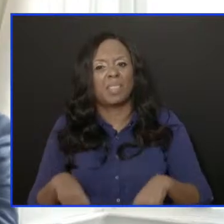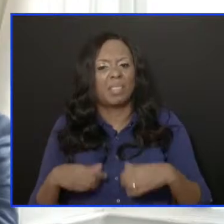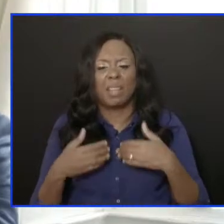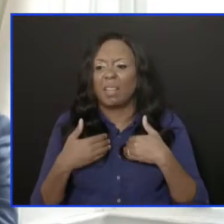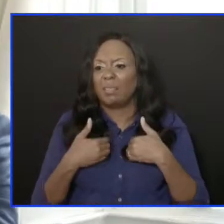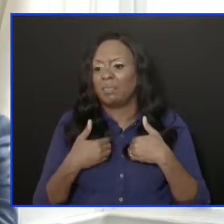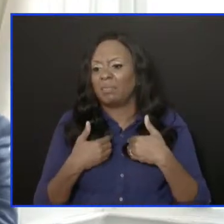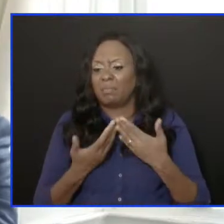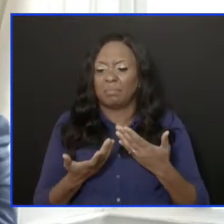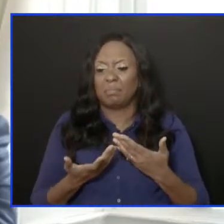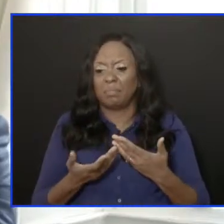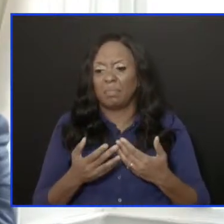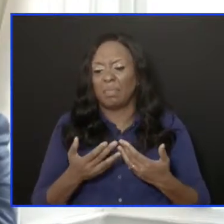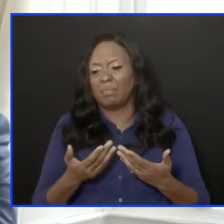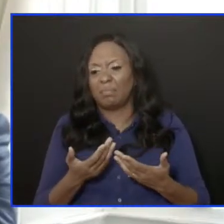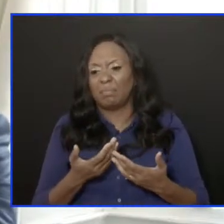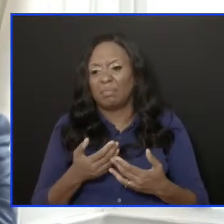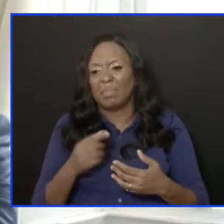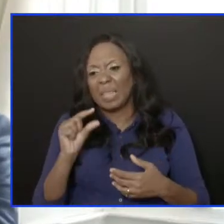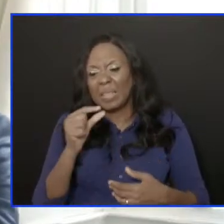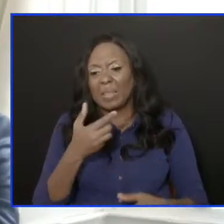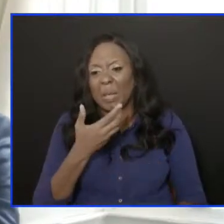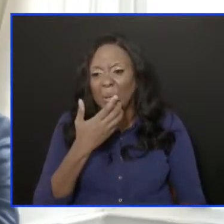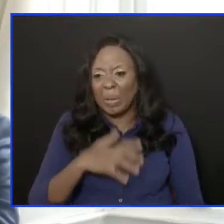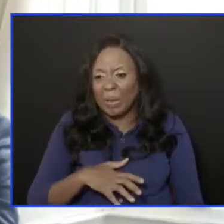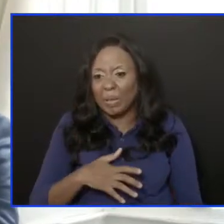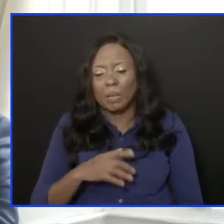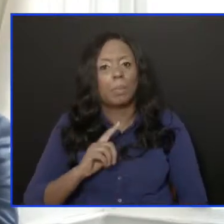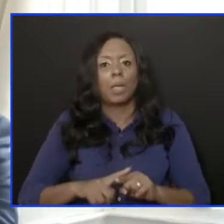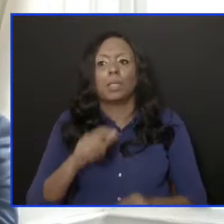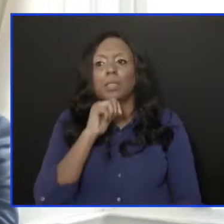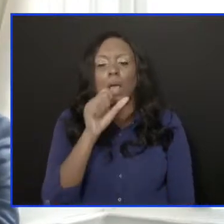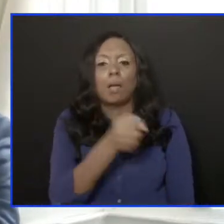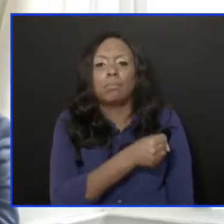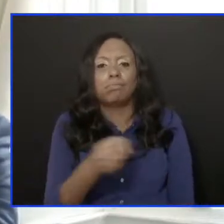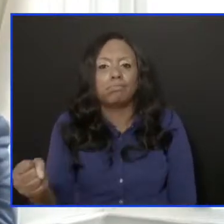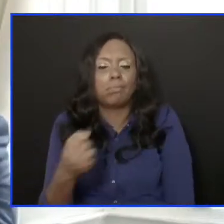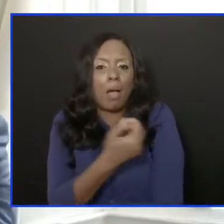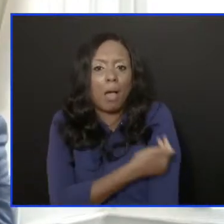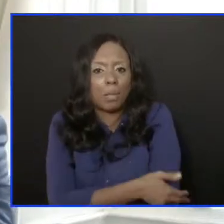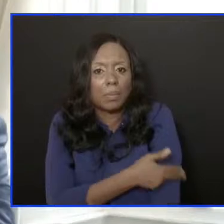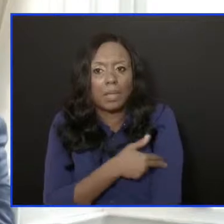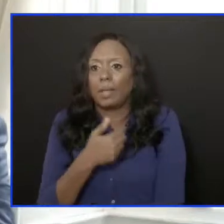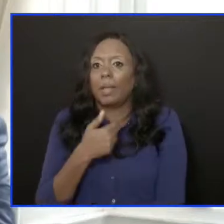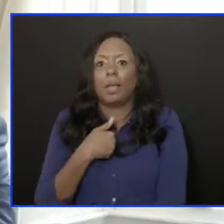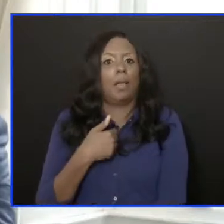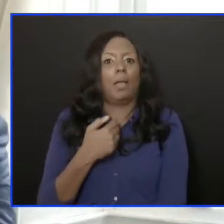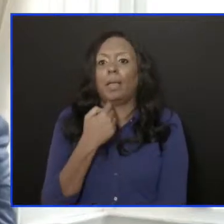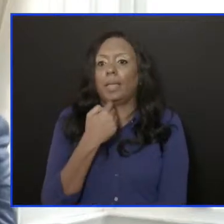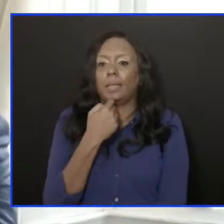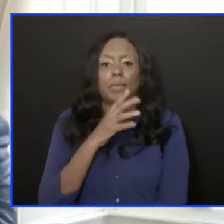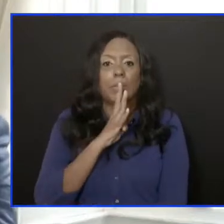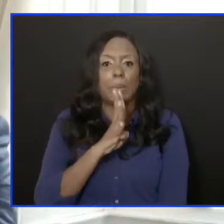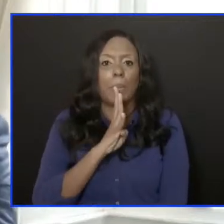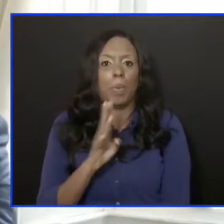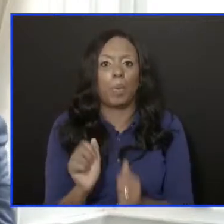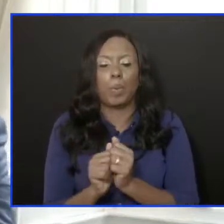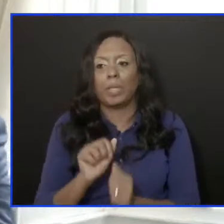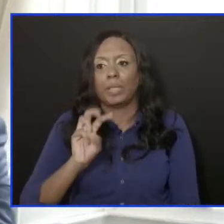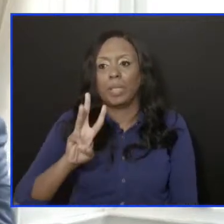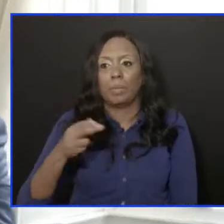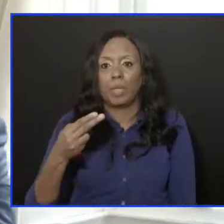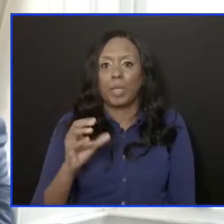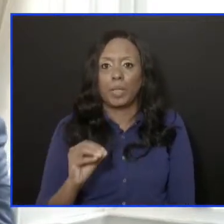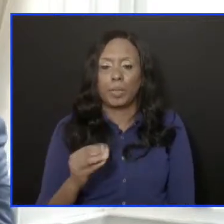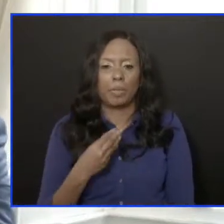Some of them can get mild symptoms, but they're not going to end up being hospitalized. And I said it on the international meeting this morning with WHO and